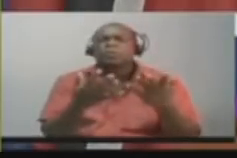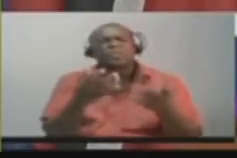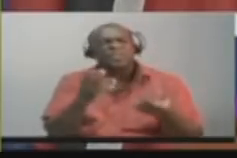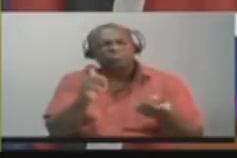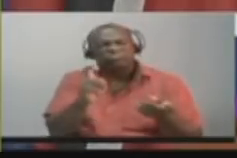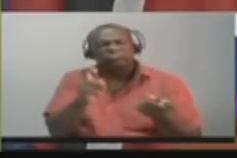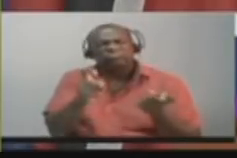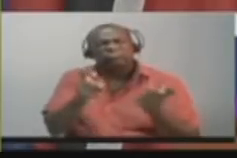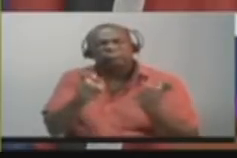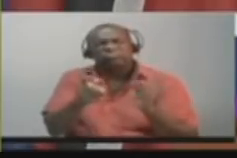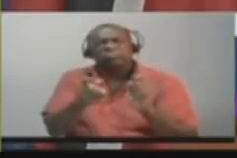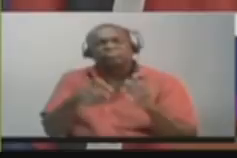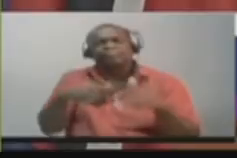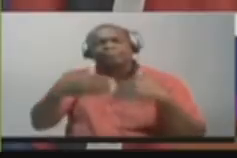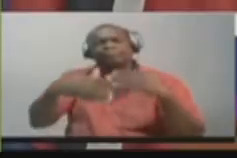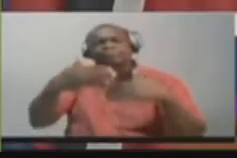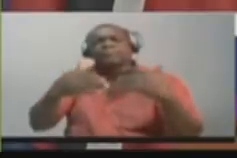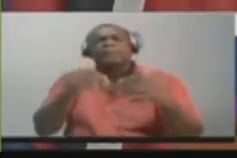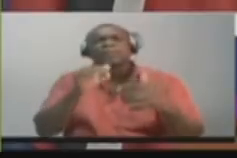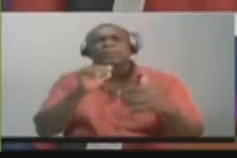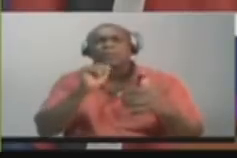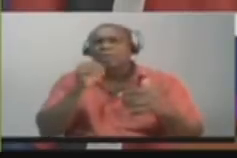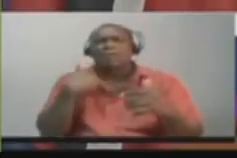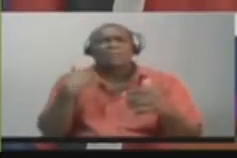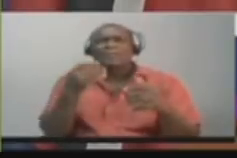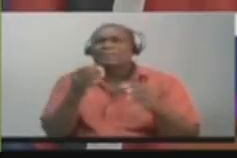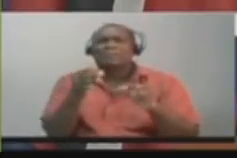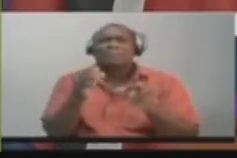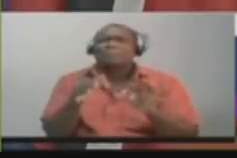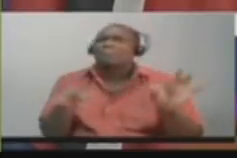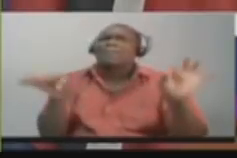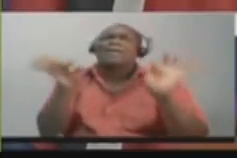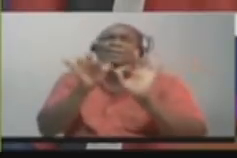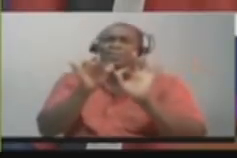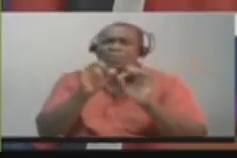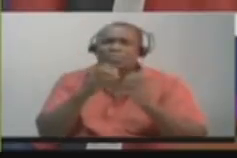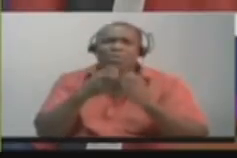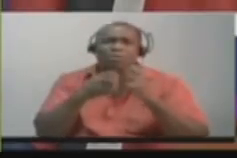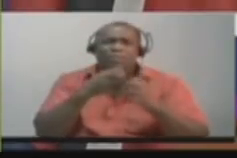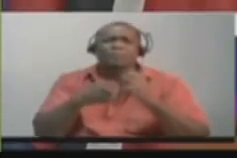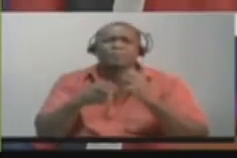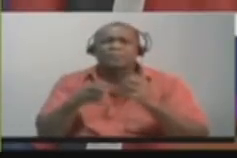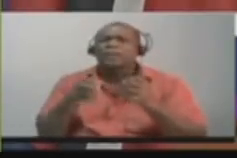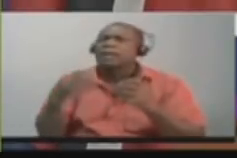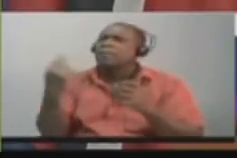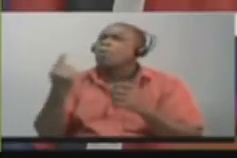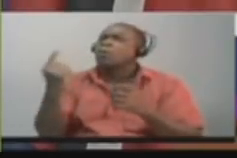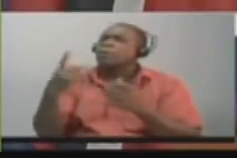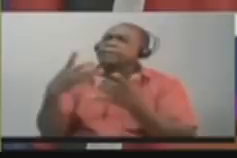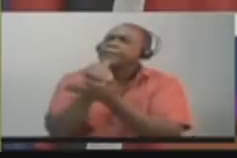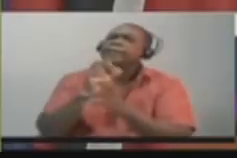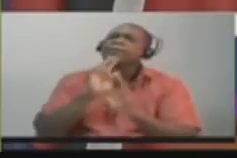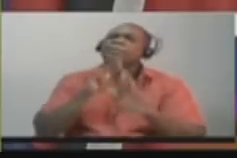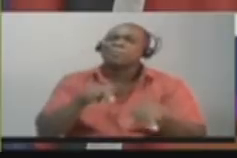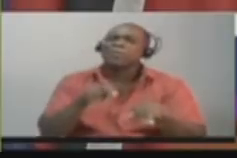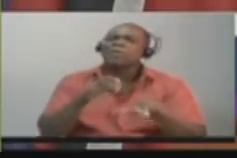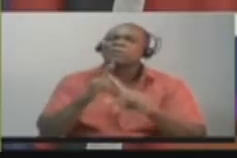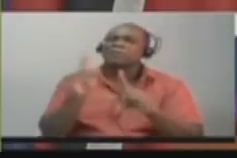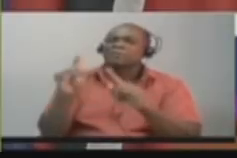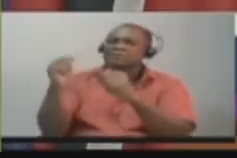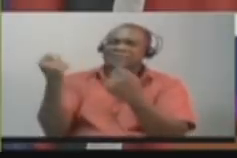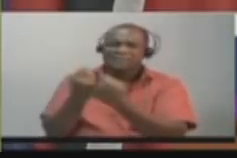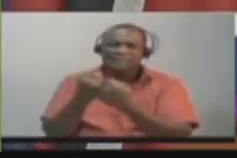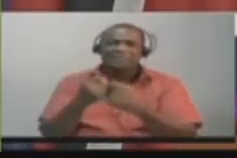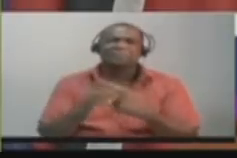had any major problems. I keep getting the reports from Minister Bacchus and his team that it is working well, and everything